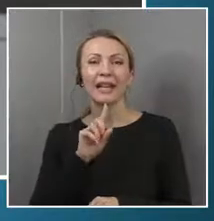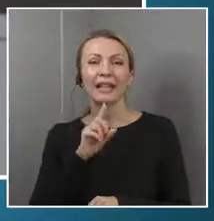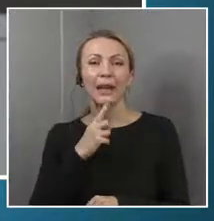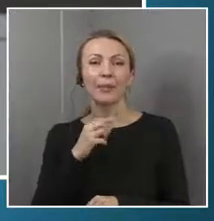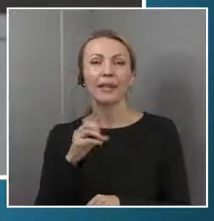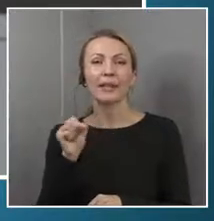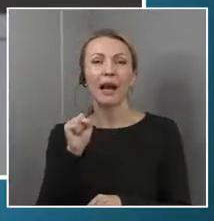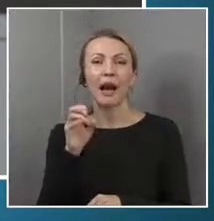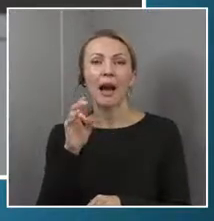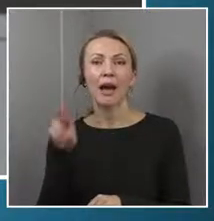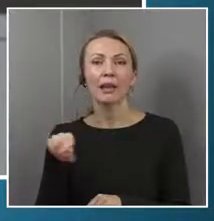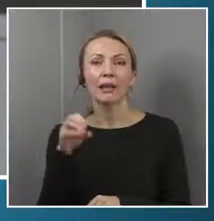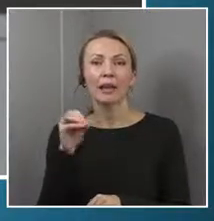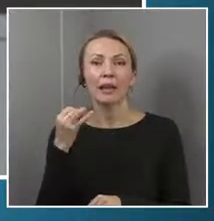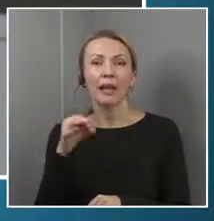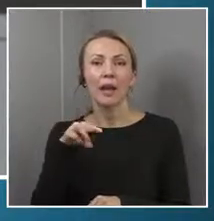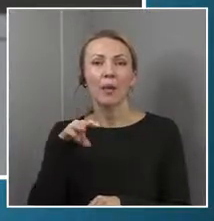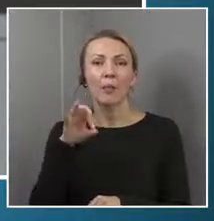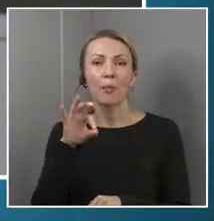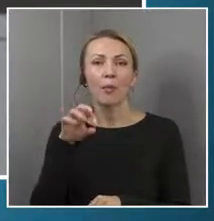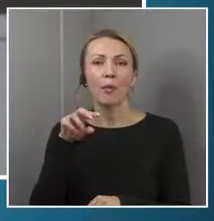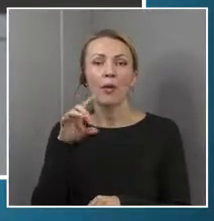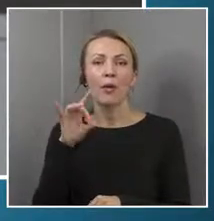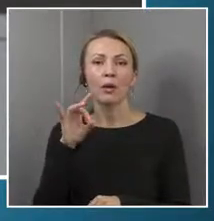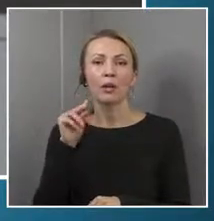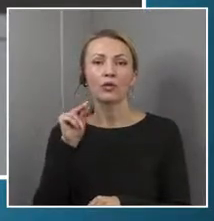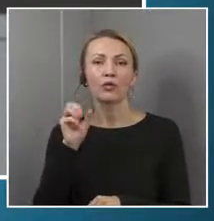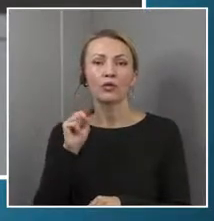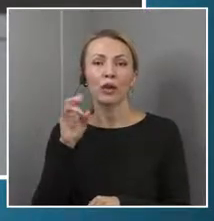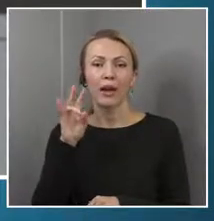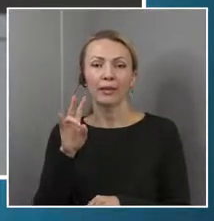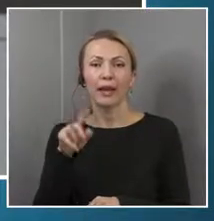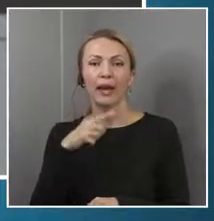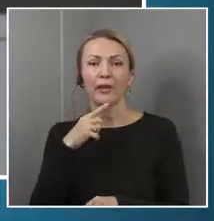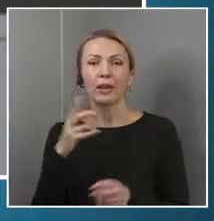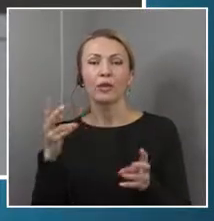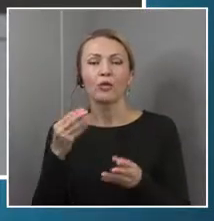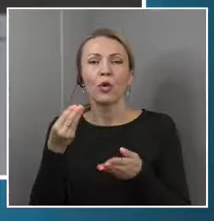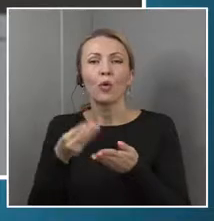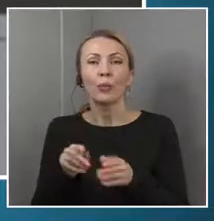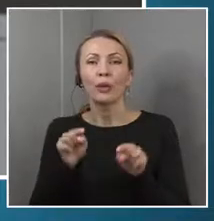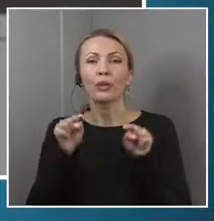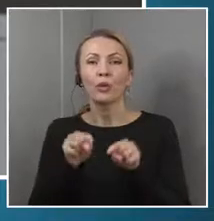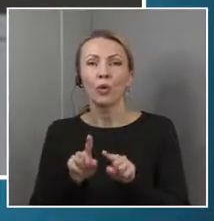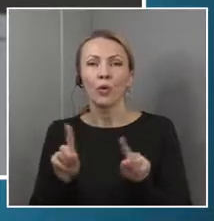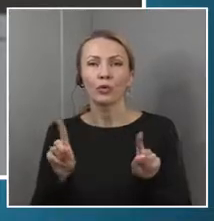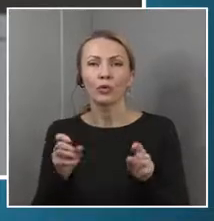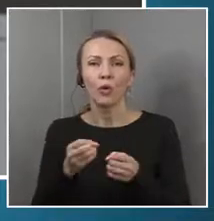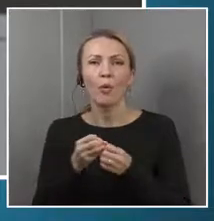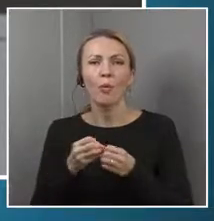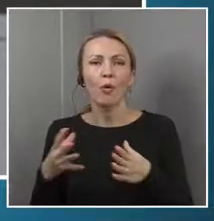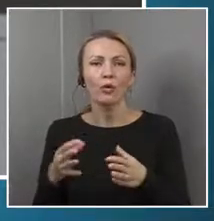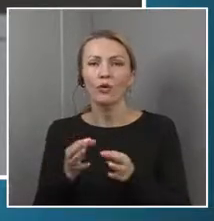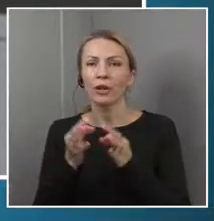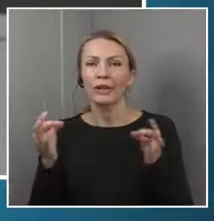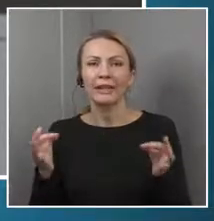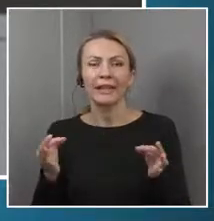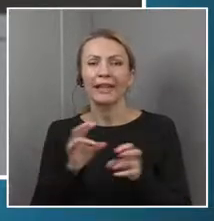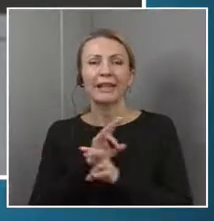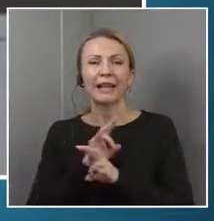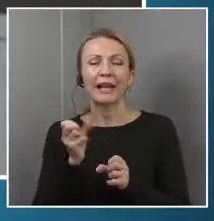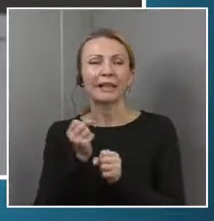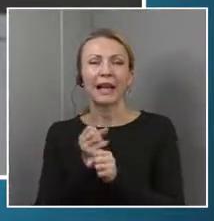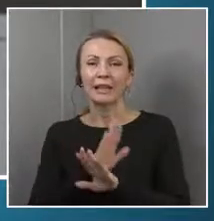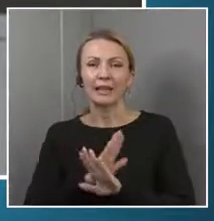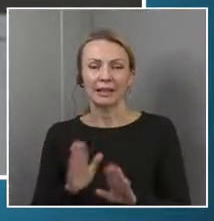popular. I'm friends with Andrei Movchan, an economist, and he says that you need to buy things that can no longer